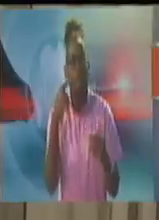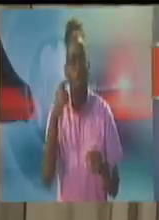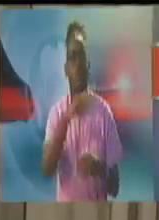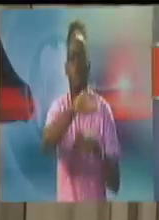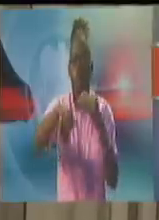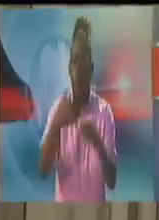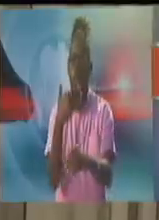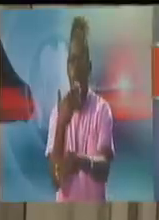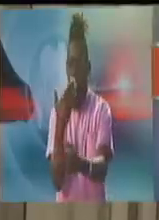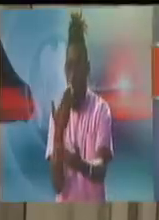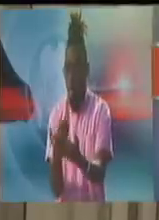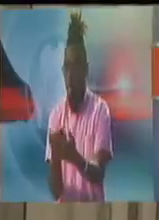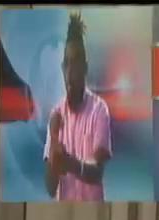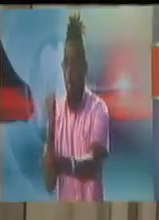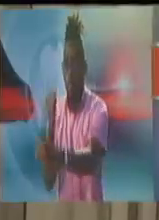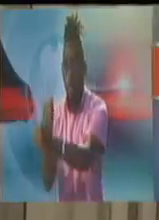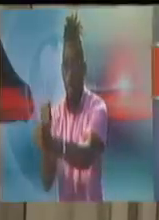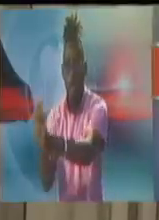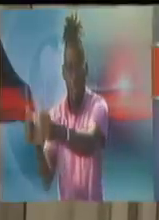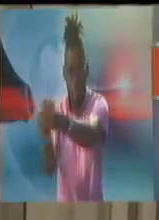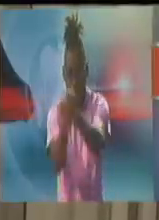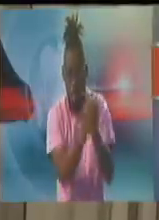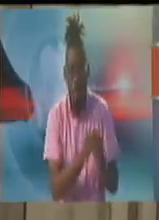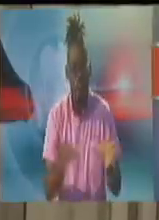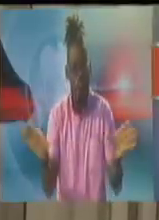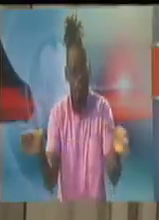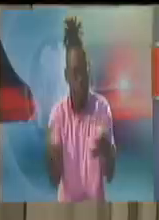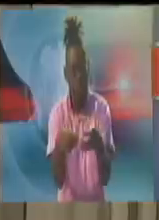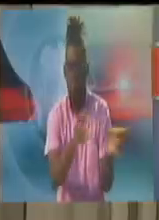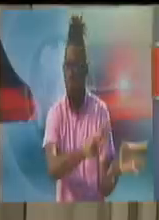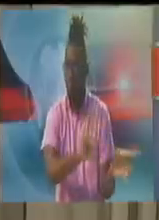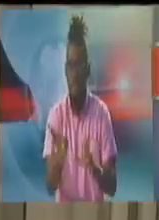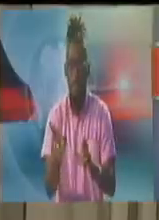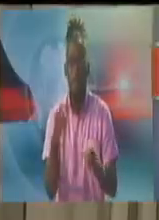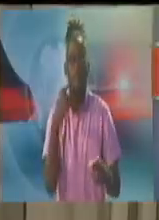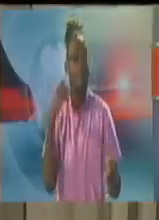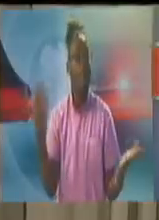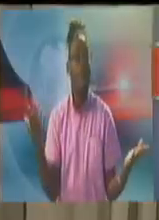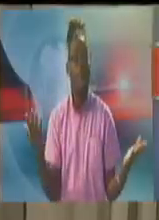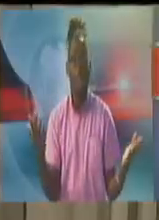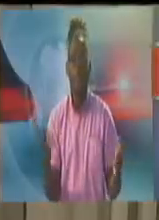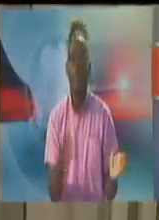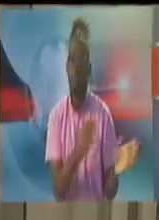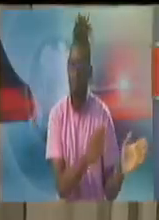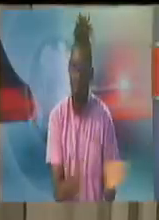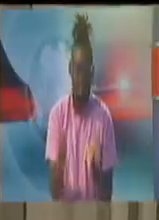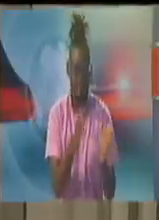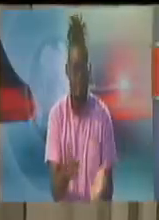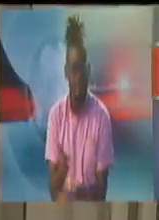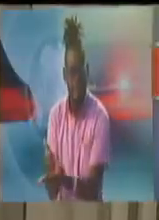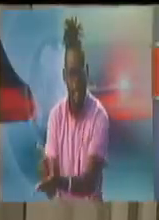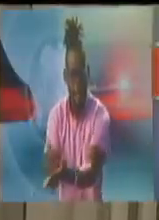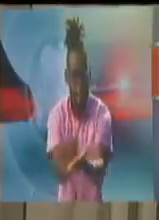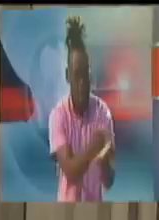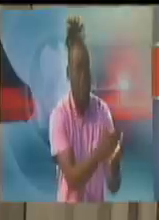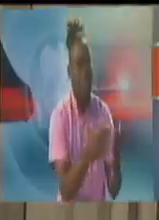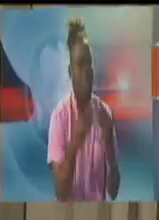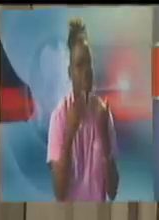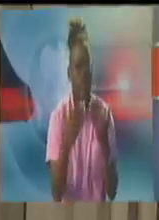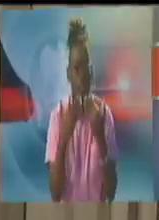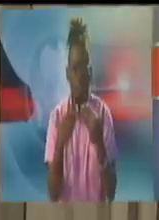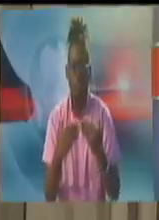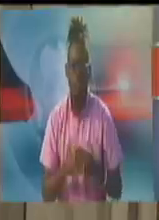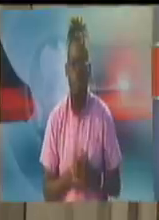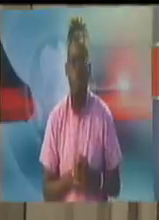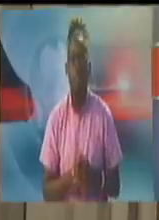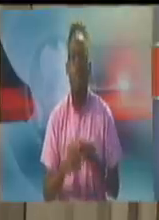and doing what we need to do to get Trinidad and Tobago ready for our COVID response. Thank you to the Trinidad and Tobago Defense Force. It would be remiss of me not